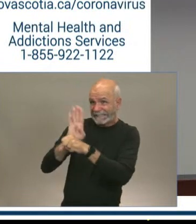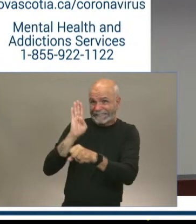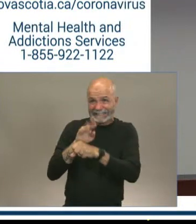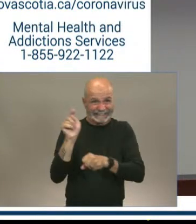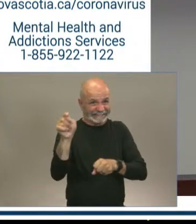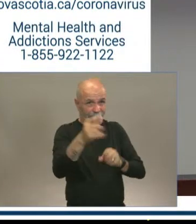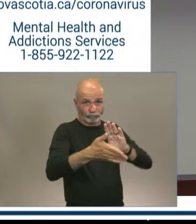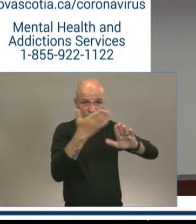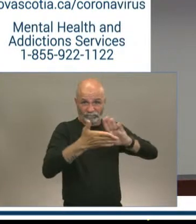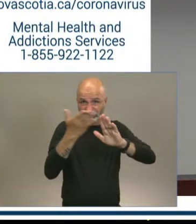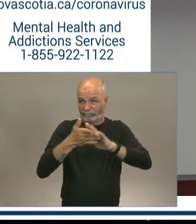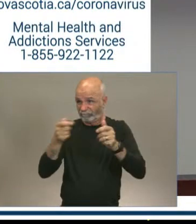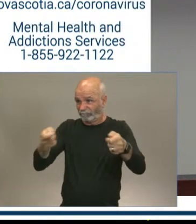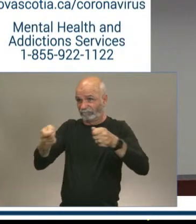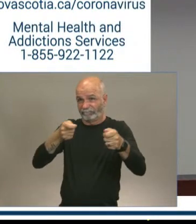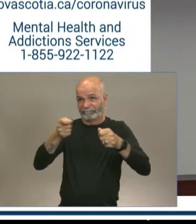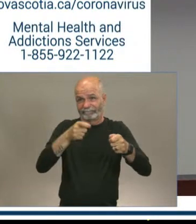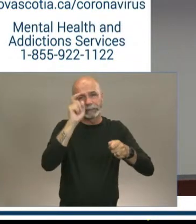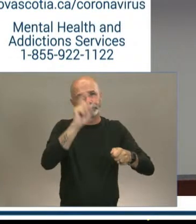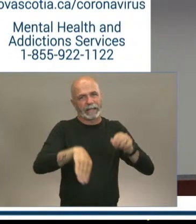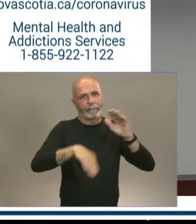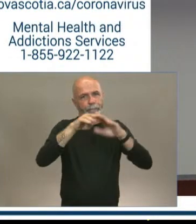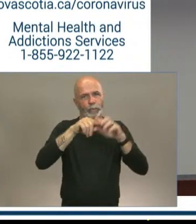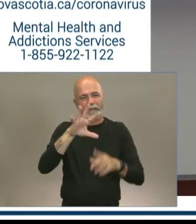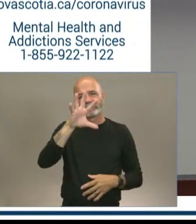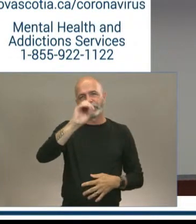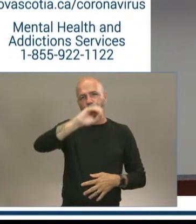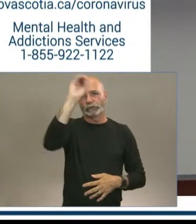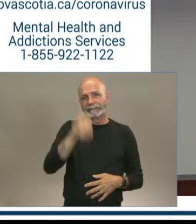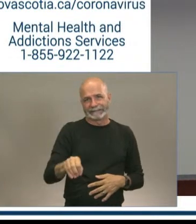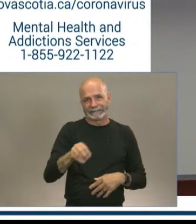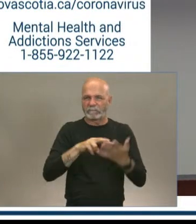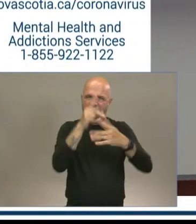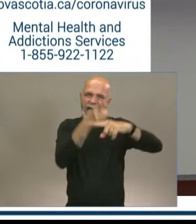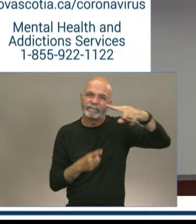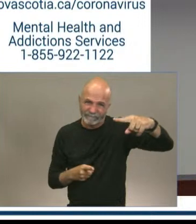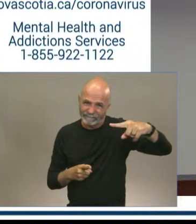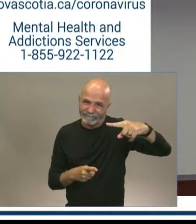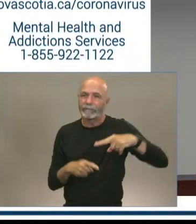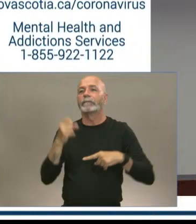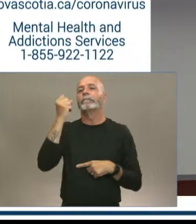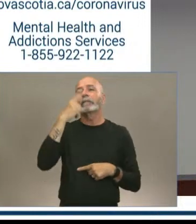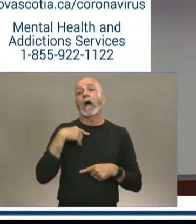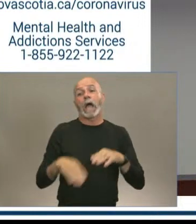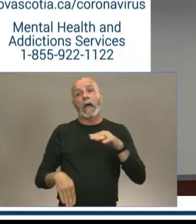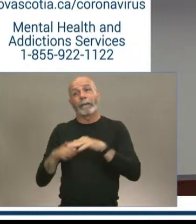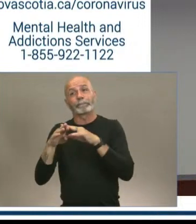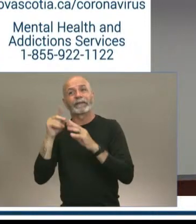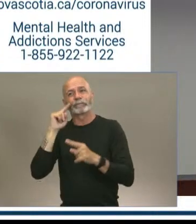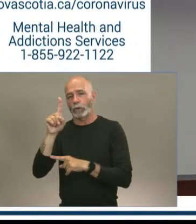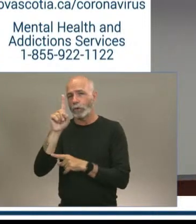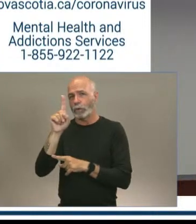50% of the venue's capacity, up to a total of 100 people indoors, and up to